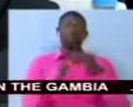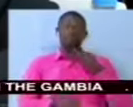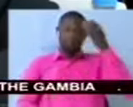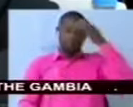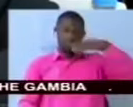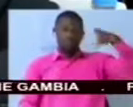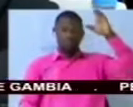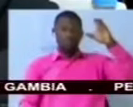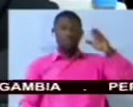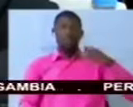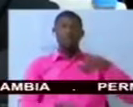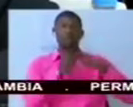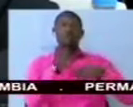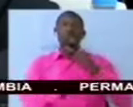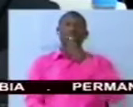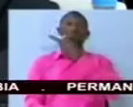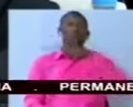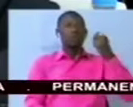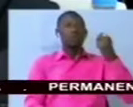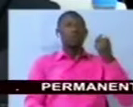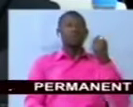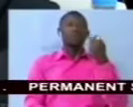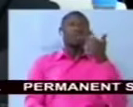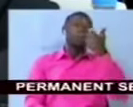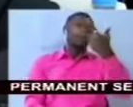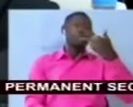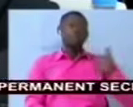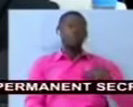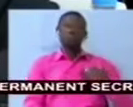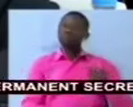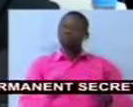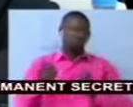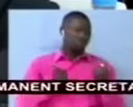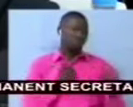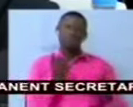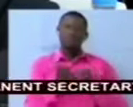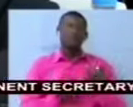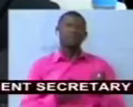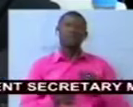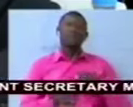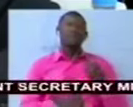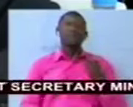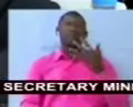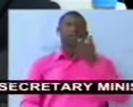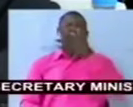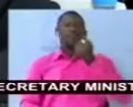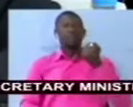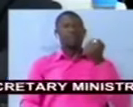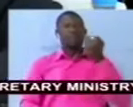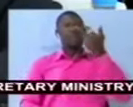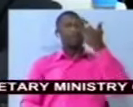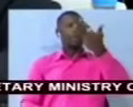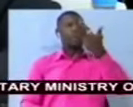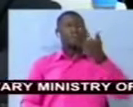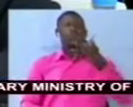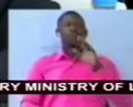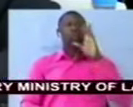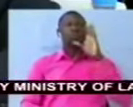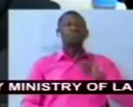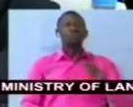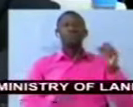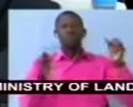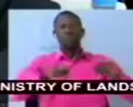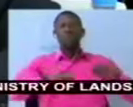208 were victims and 59 were self-confessed perpetrators and